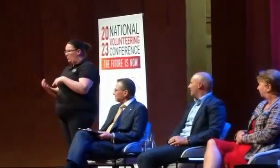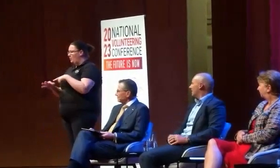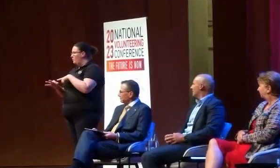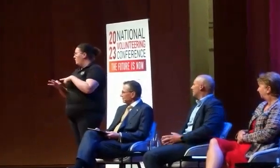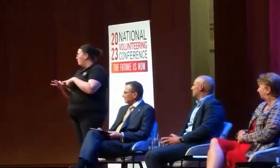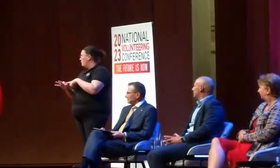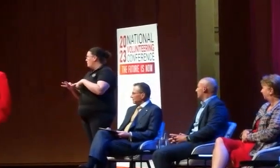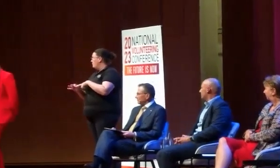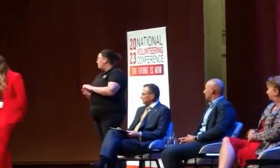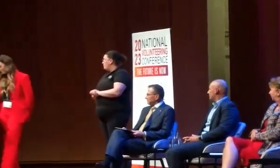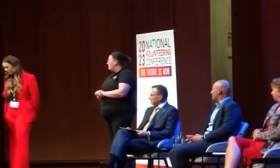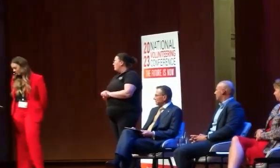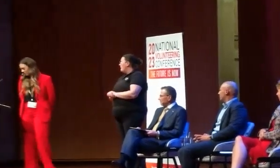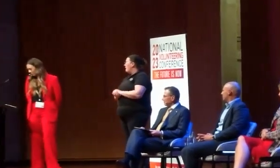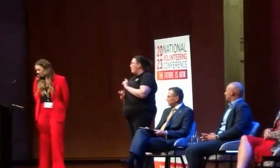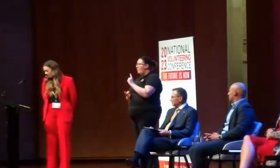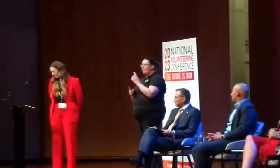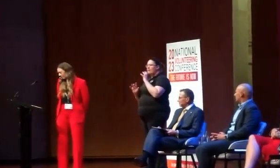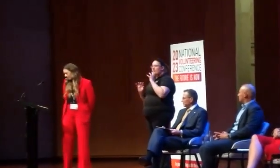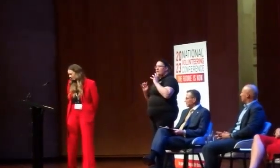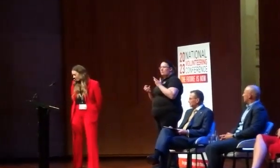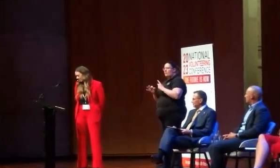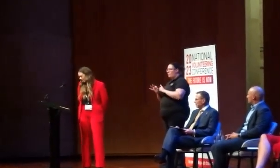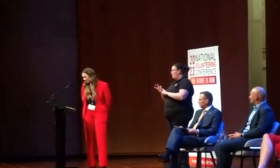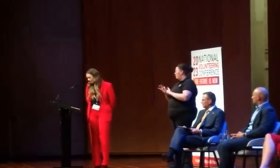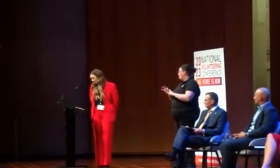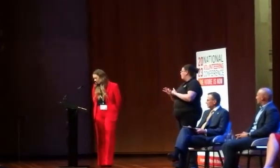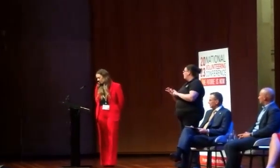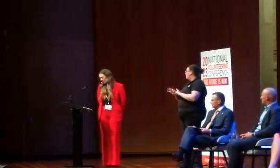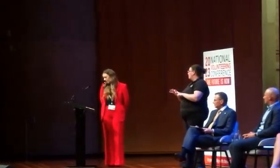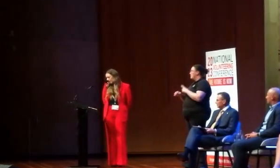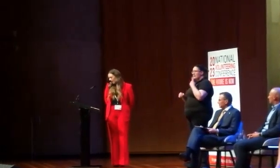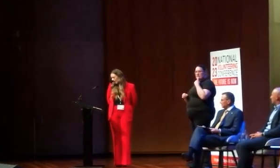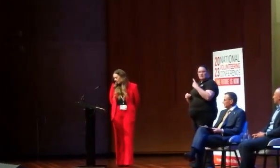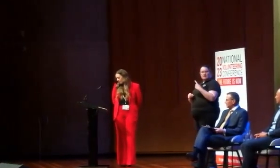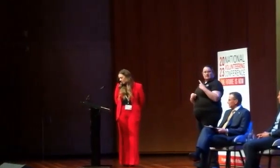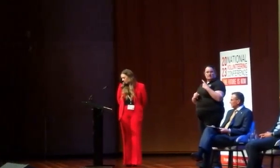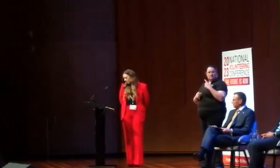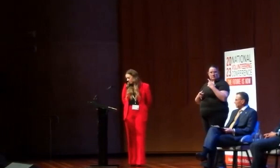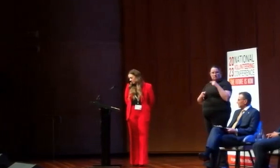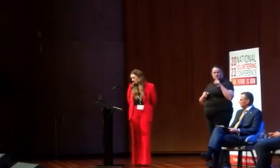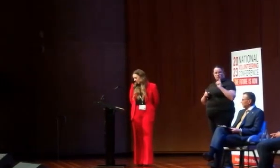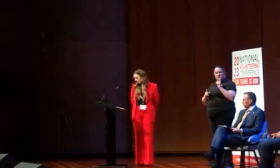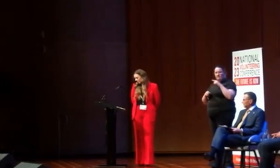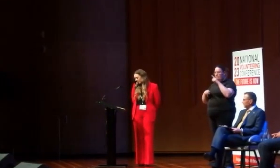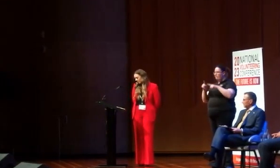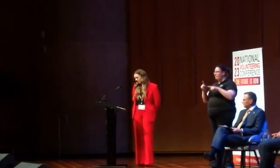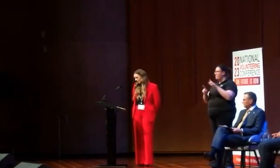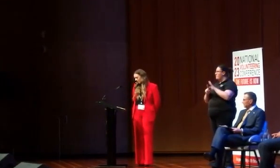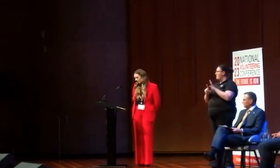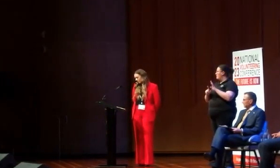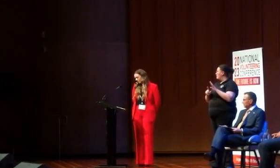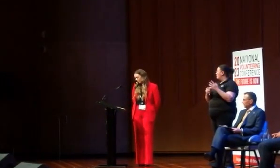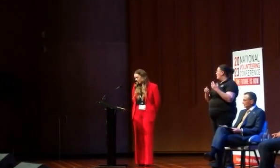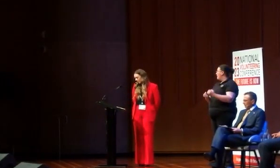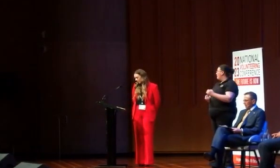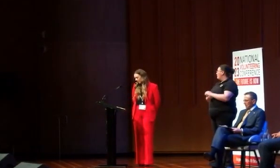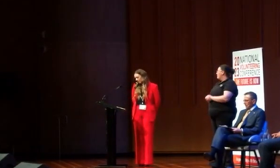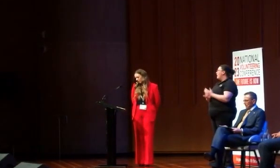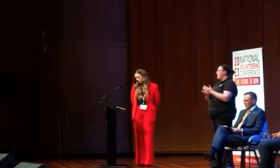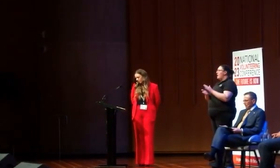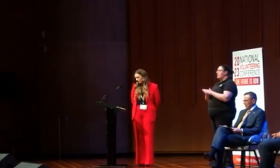think is quite interesting, and we've got some diverse panelists that will have a view on this. But how do we get volunteer managers in senior leadership